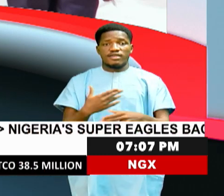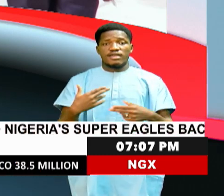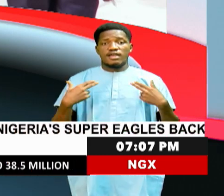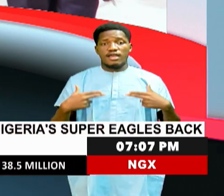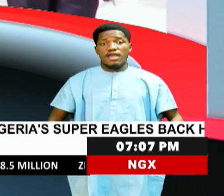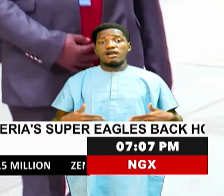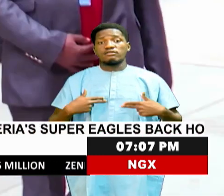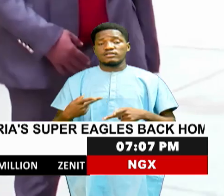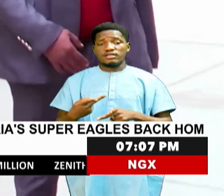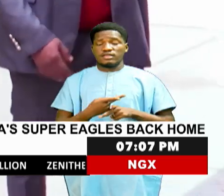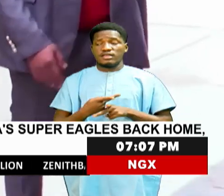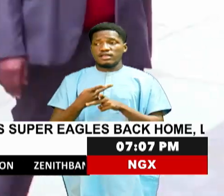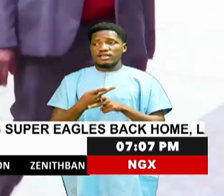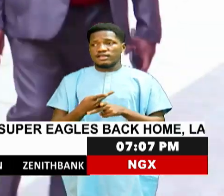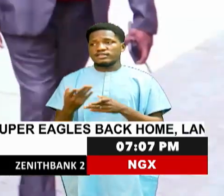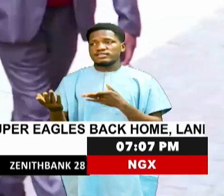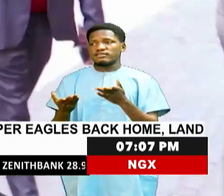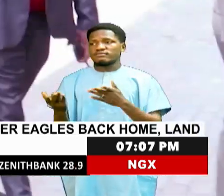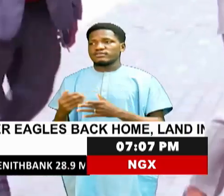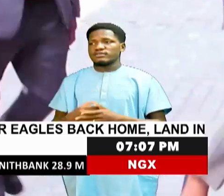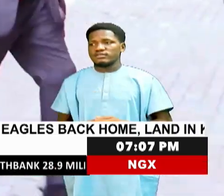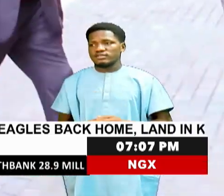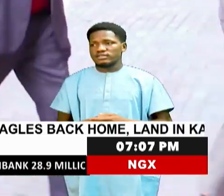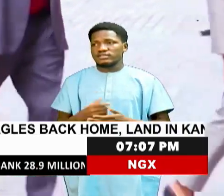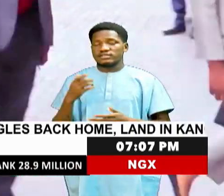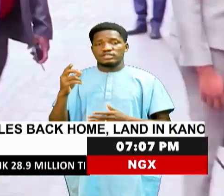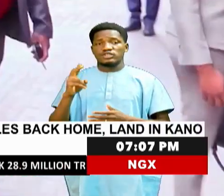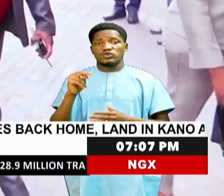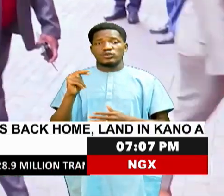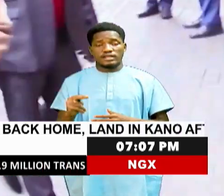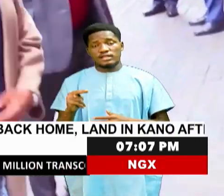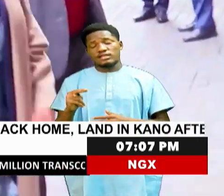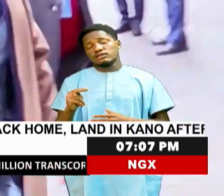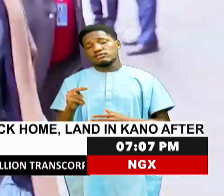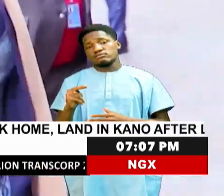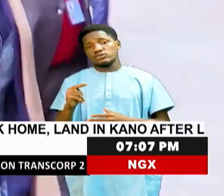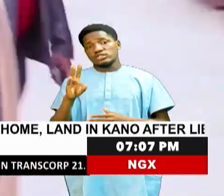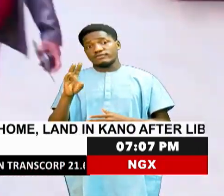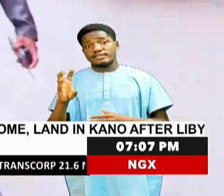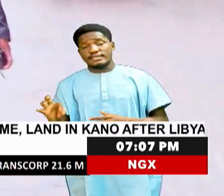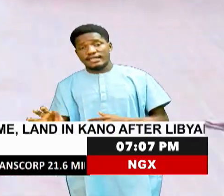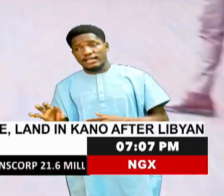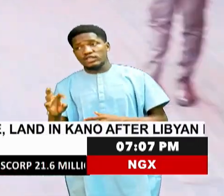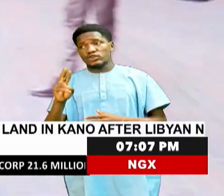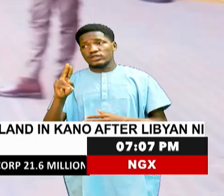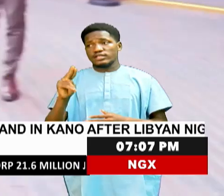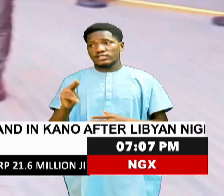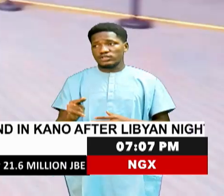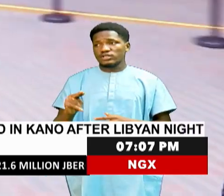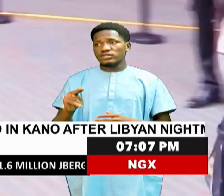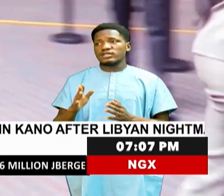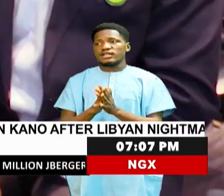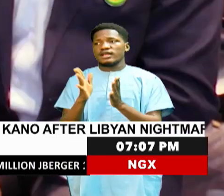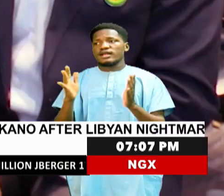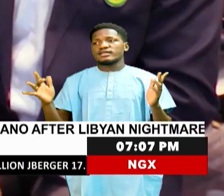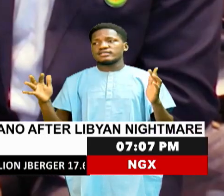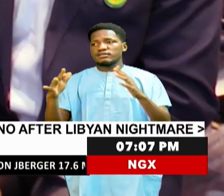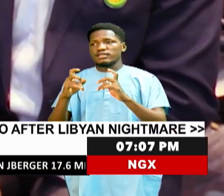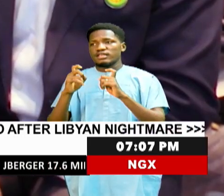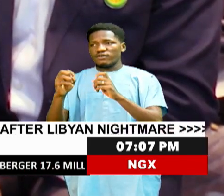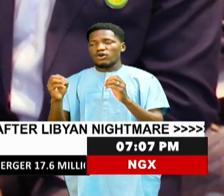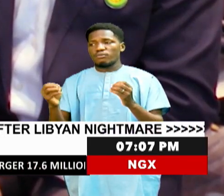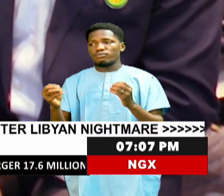The 79th United Nations General Assembly that just ended in New York offered her another opportunity to seek